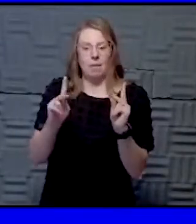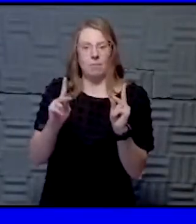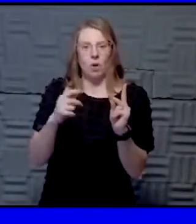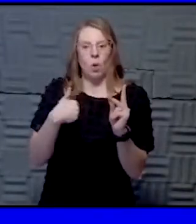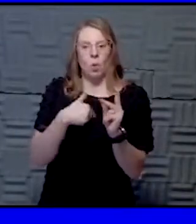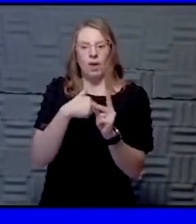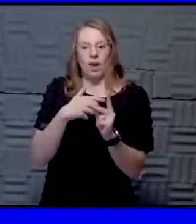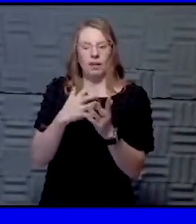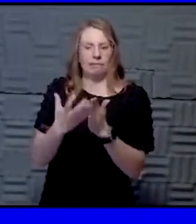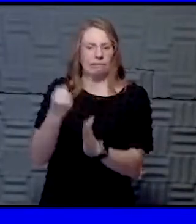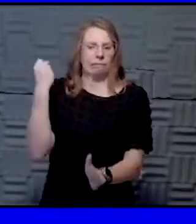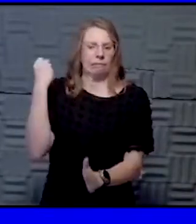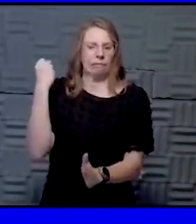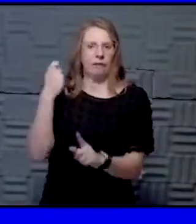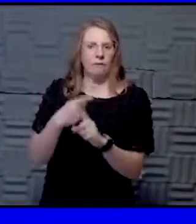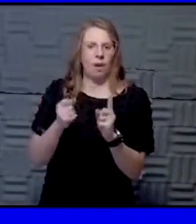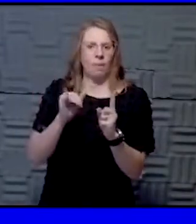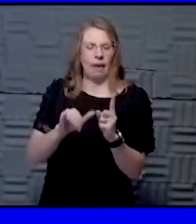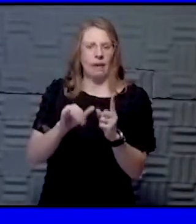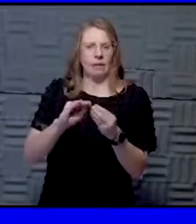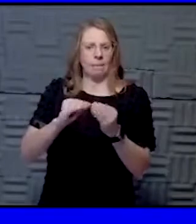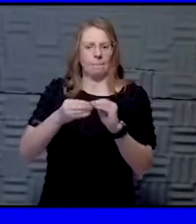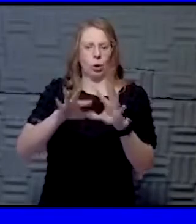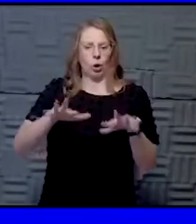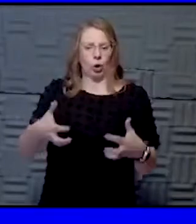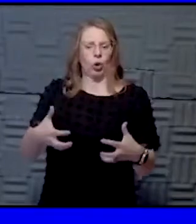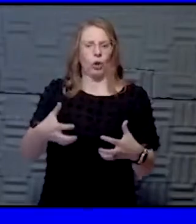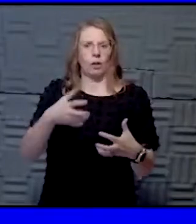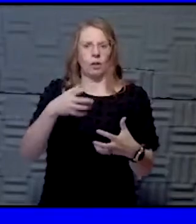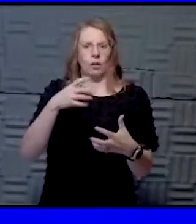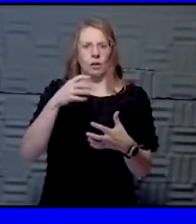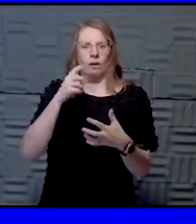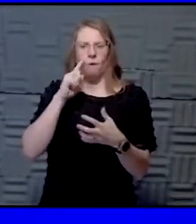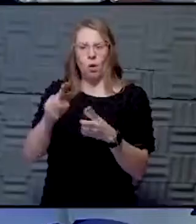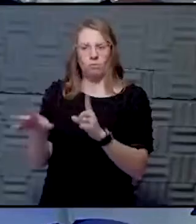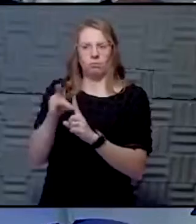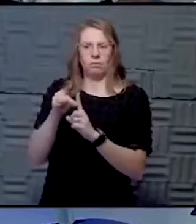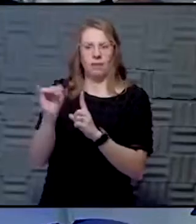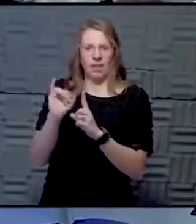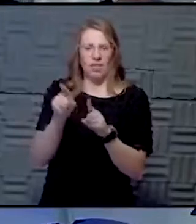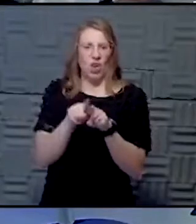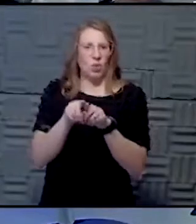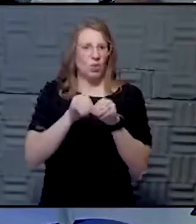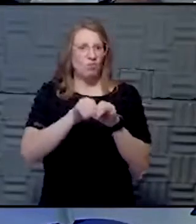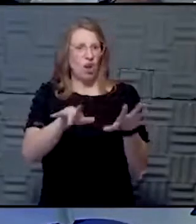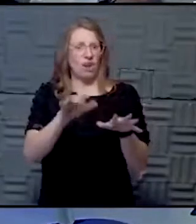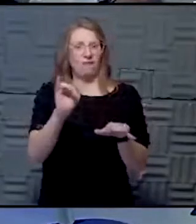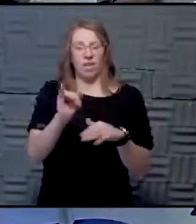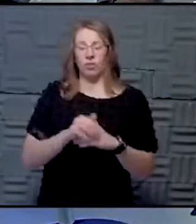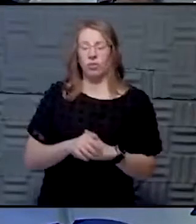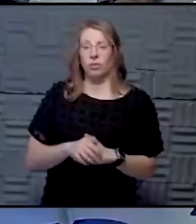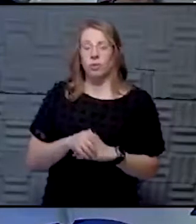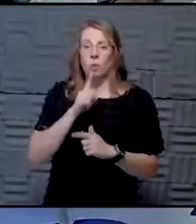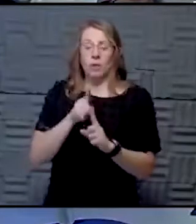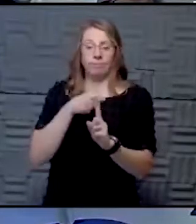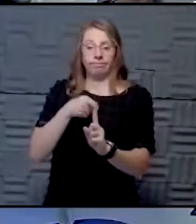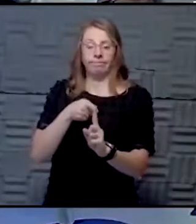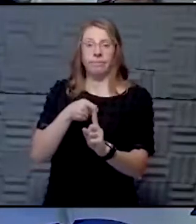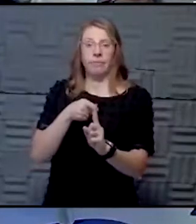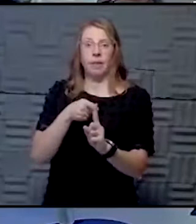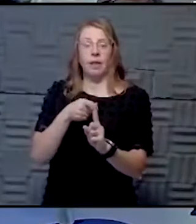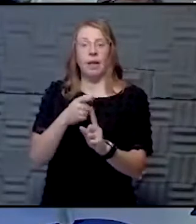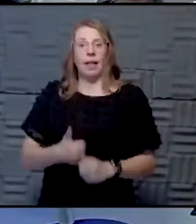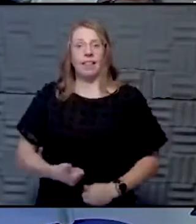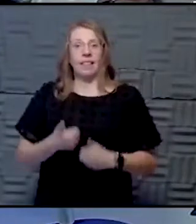of the equation for being susceptible to the infection and also potentially spreading the infection. Yeah, so the answer to this whole thing is to live long